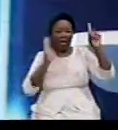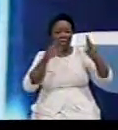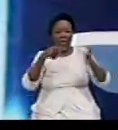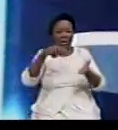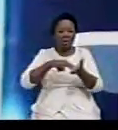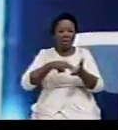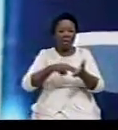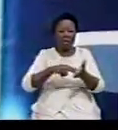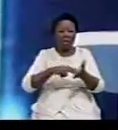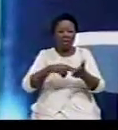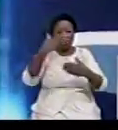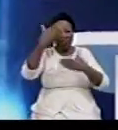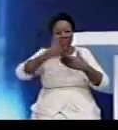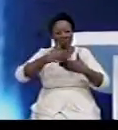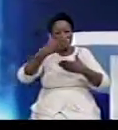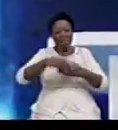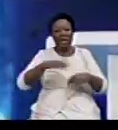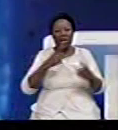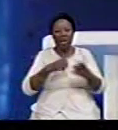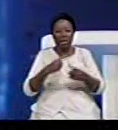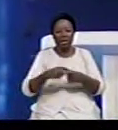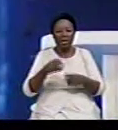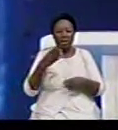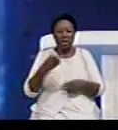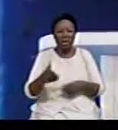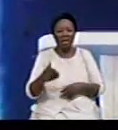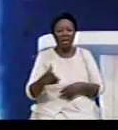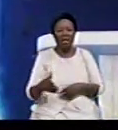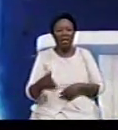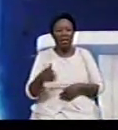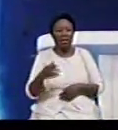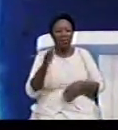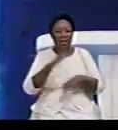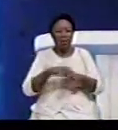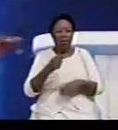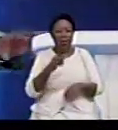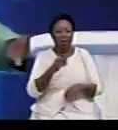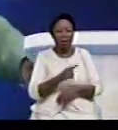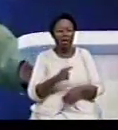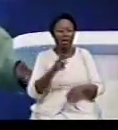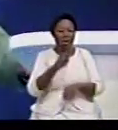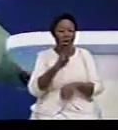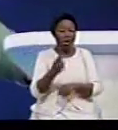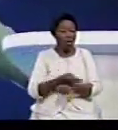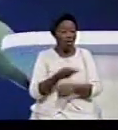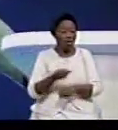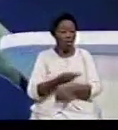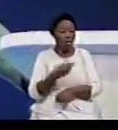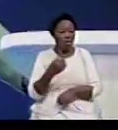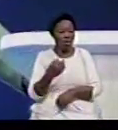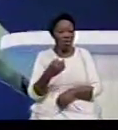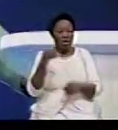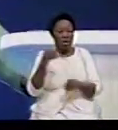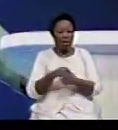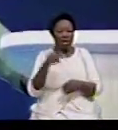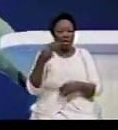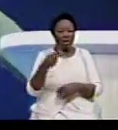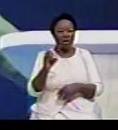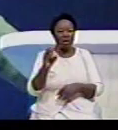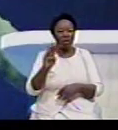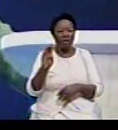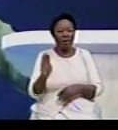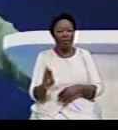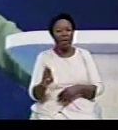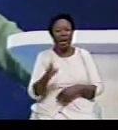there upon the rock of Horeb, and thou shalt smite the rock,